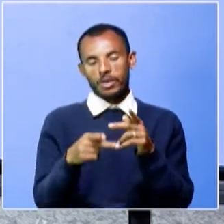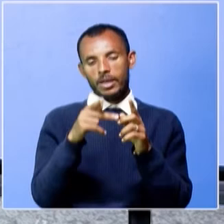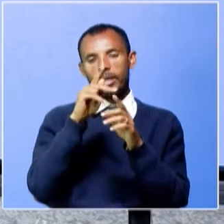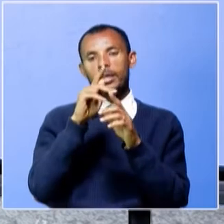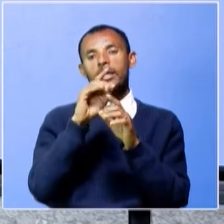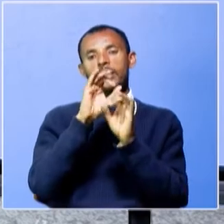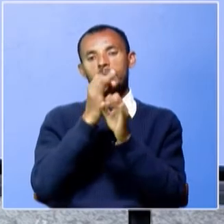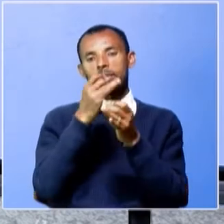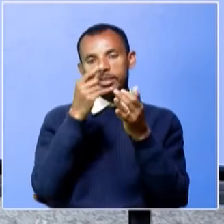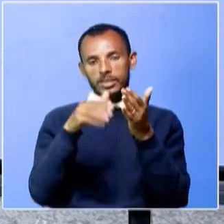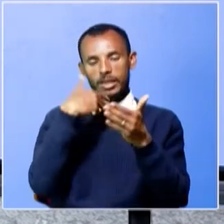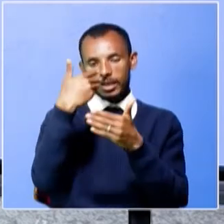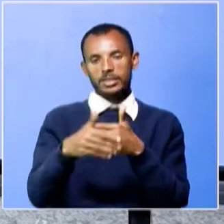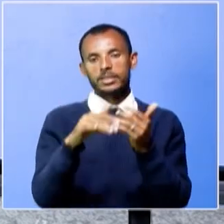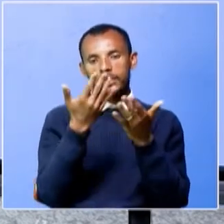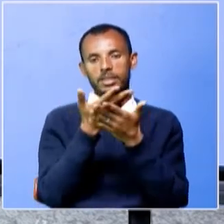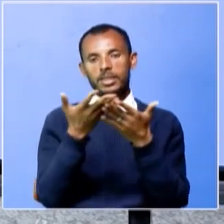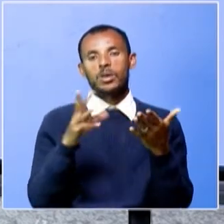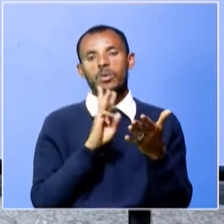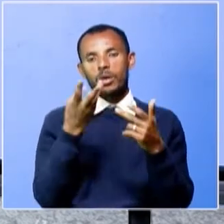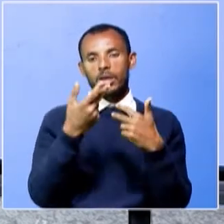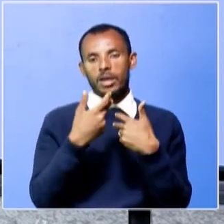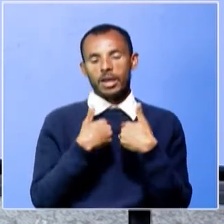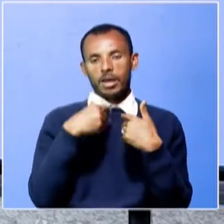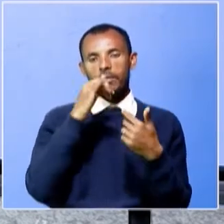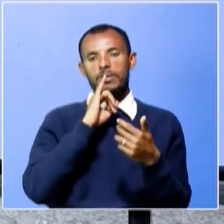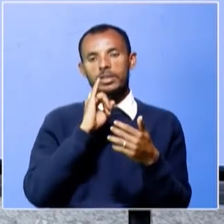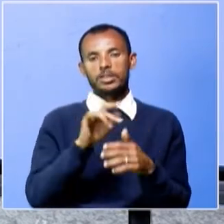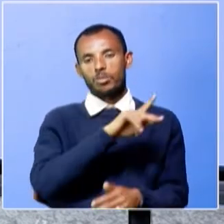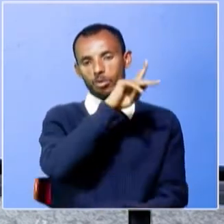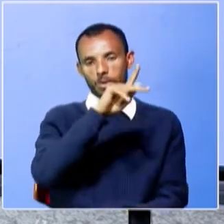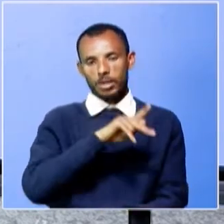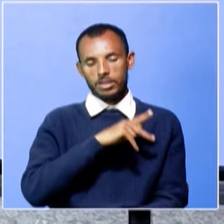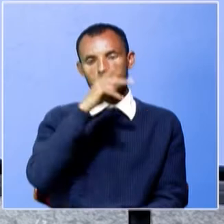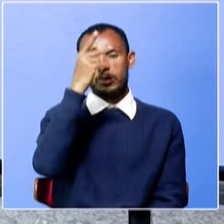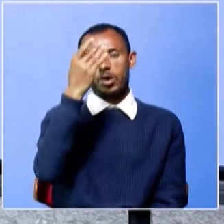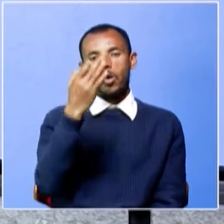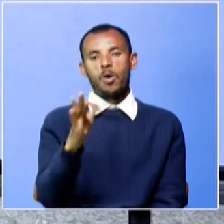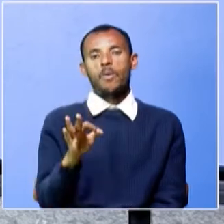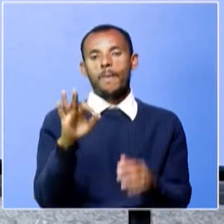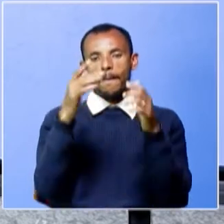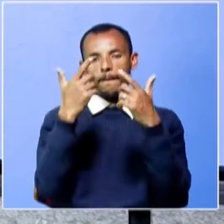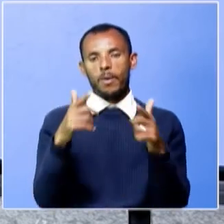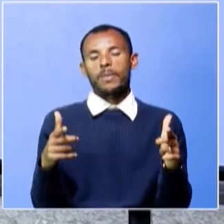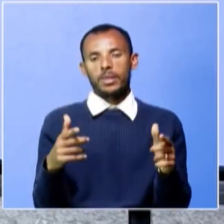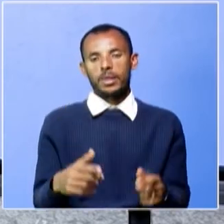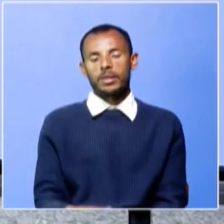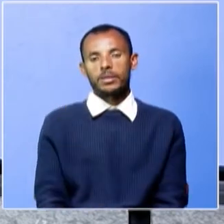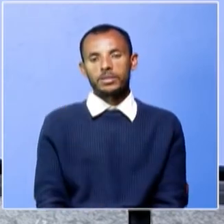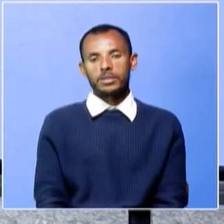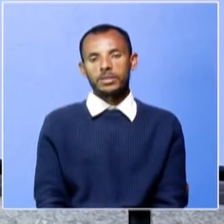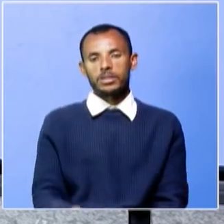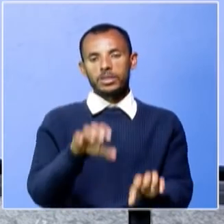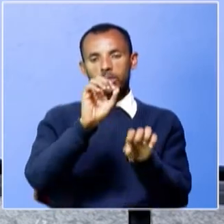And the next thing that we have is properties of probability. Okay,